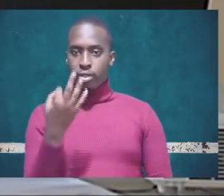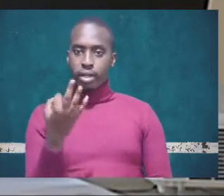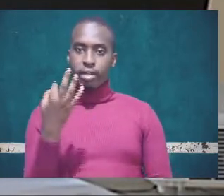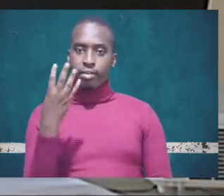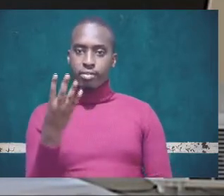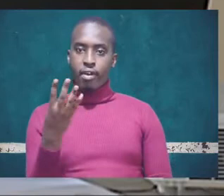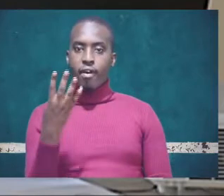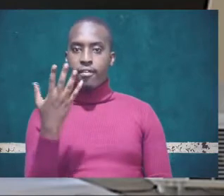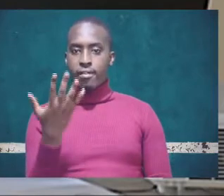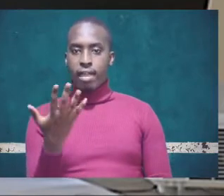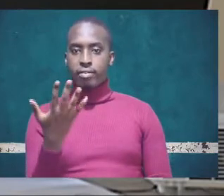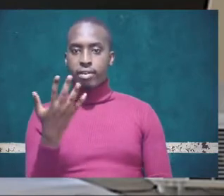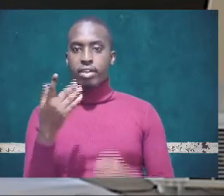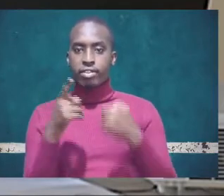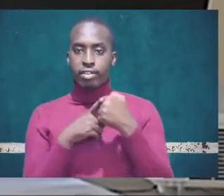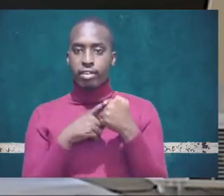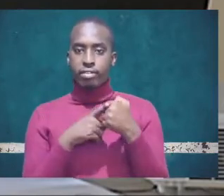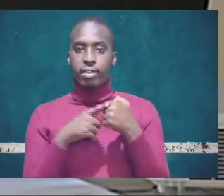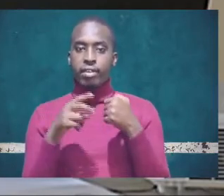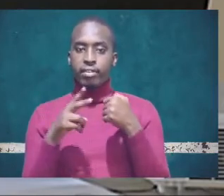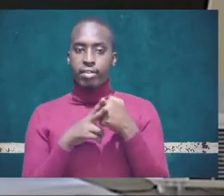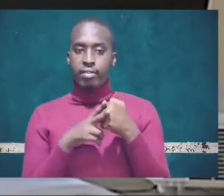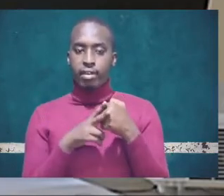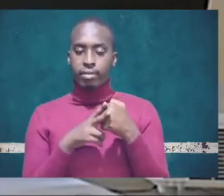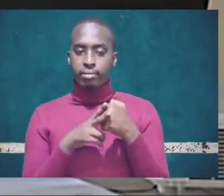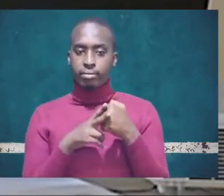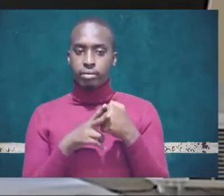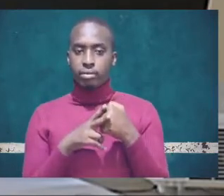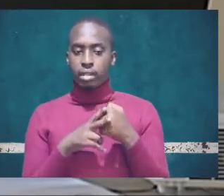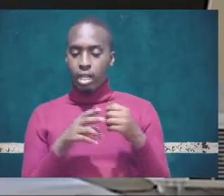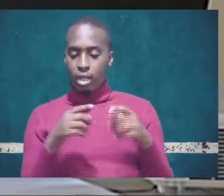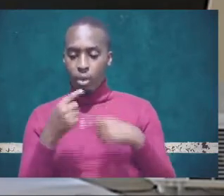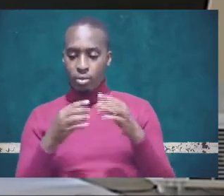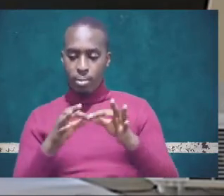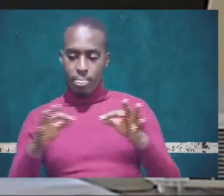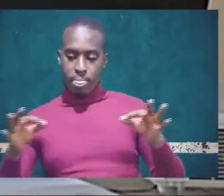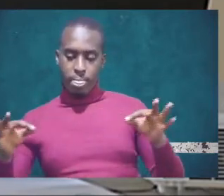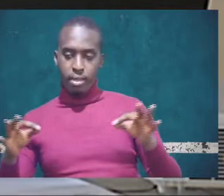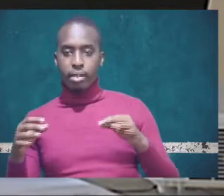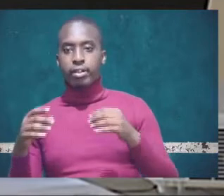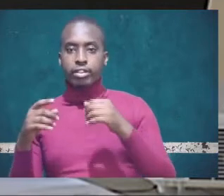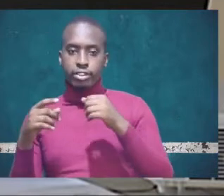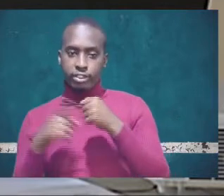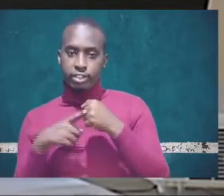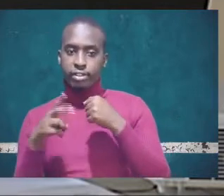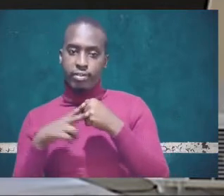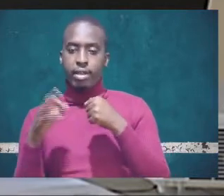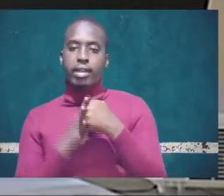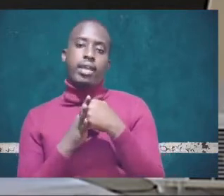3, 4, 5, 6. Let me expand it. 7 and